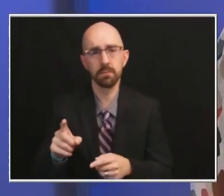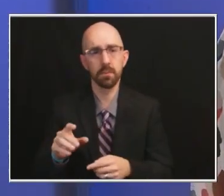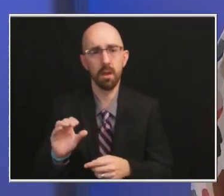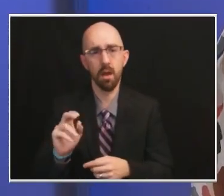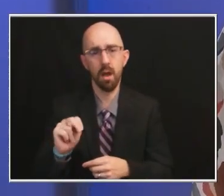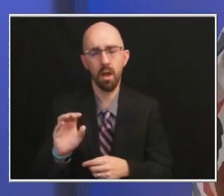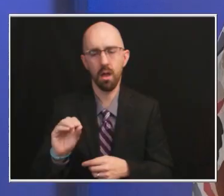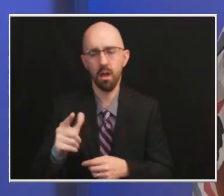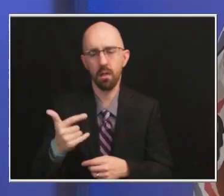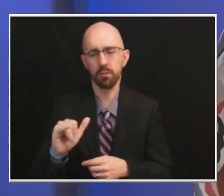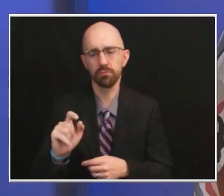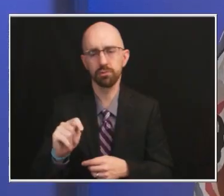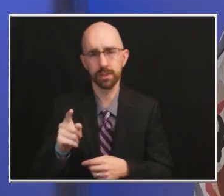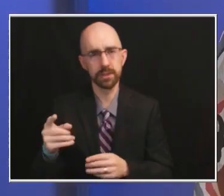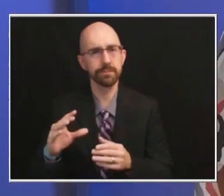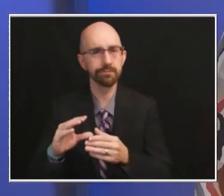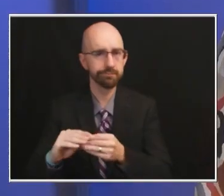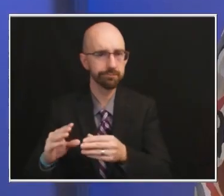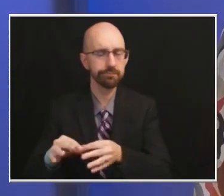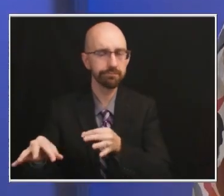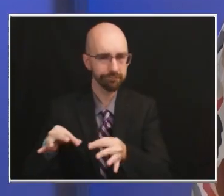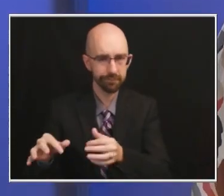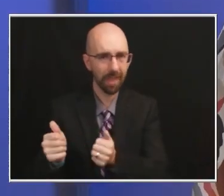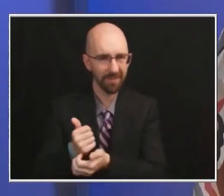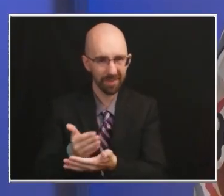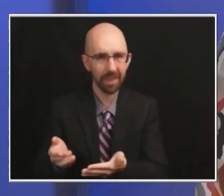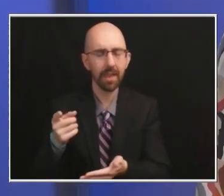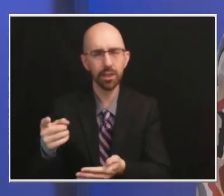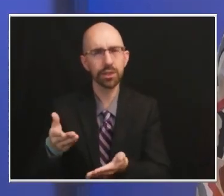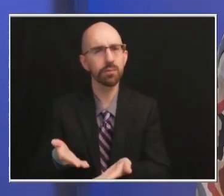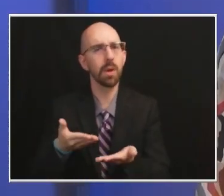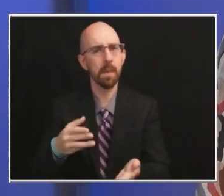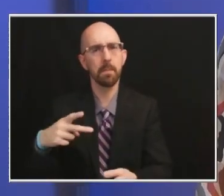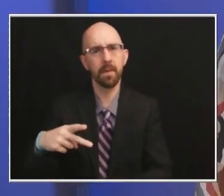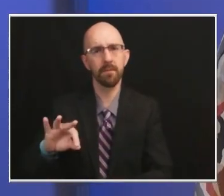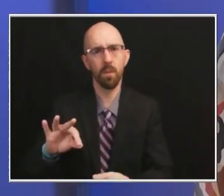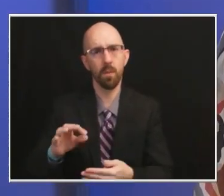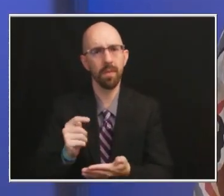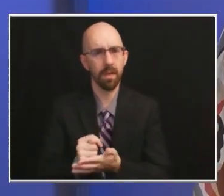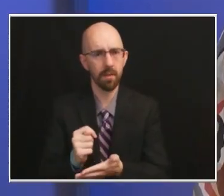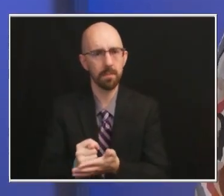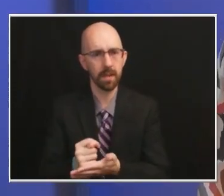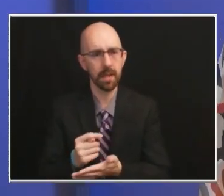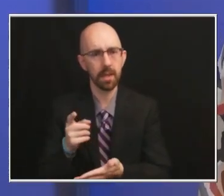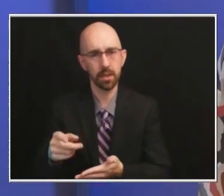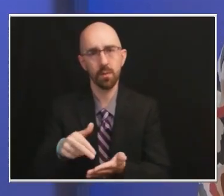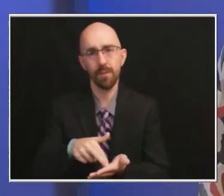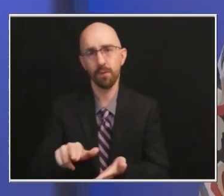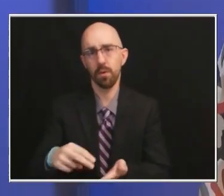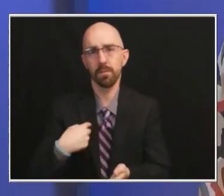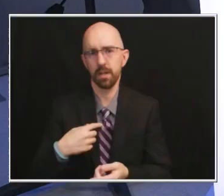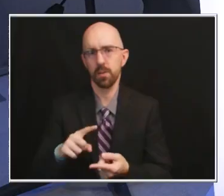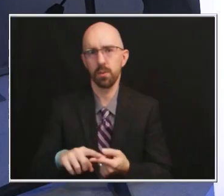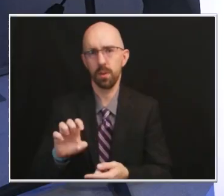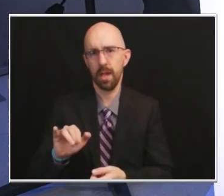about my symptoms, and then she recommended pelvic floor therapy, and she referred me to Eileen.